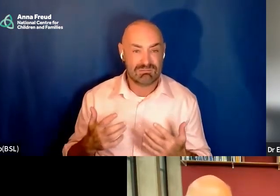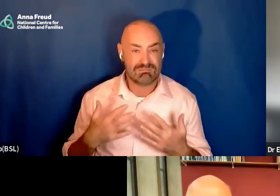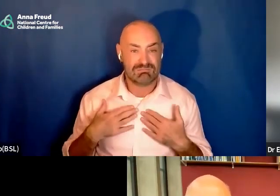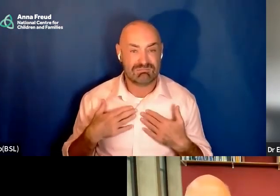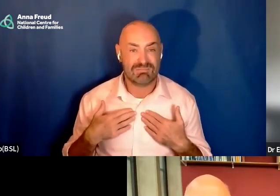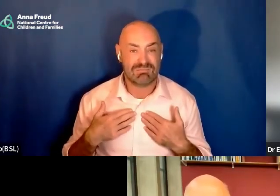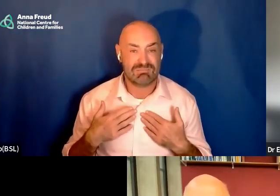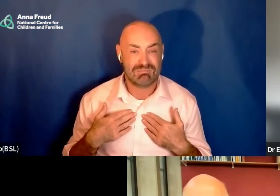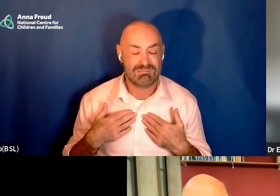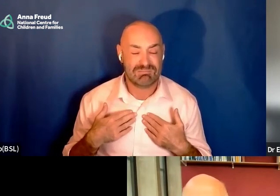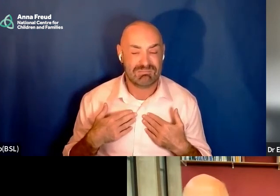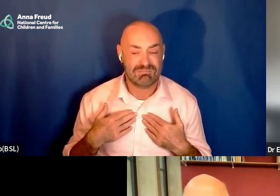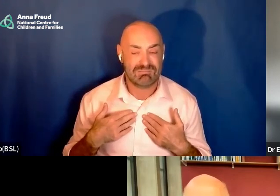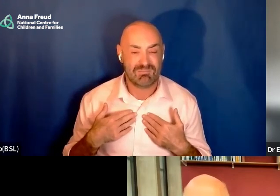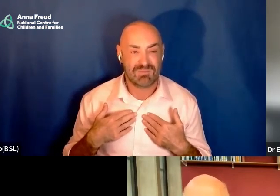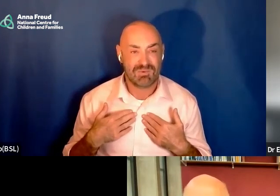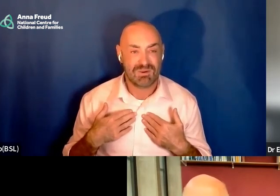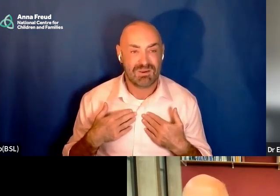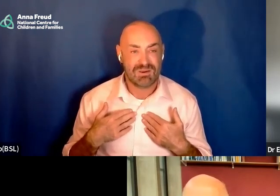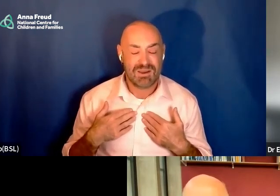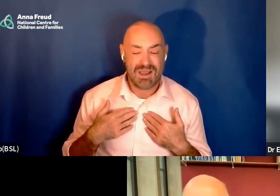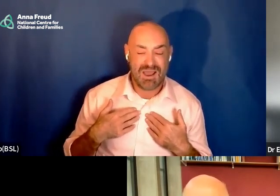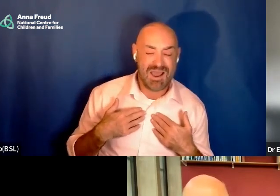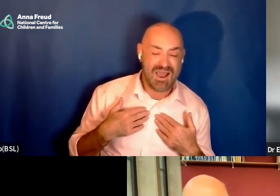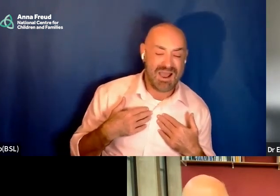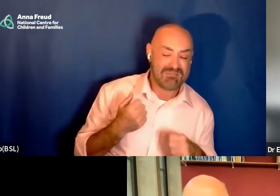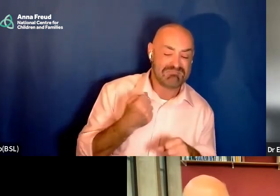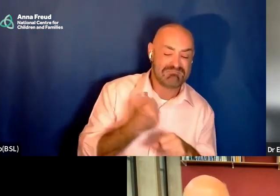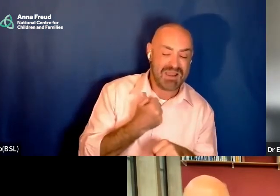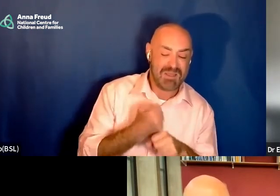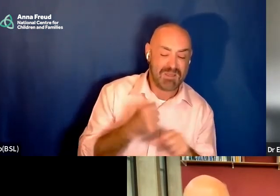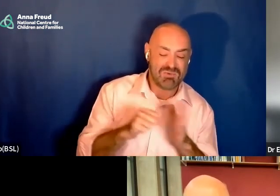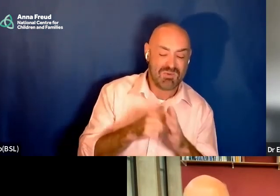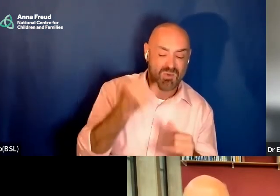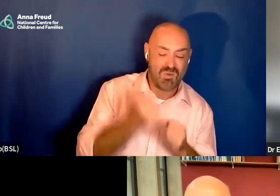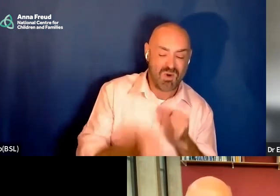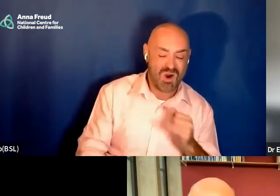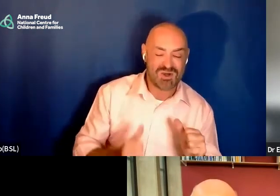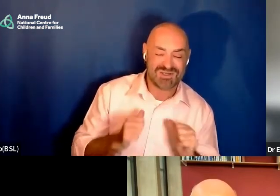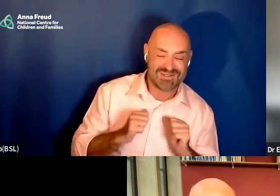perhaps caused the problem less than providing the solution